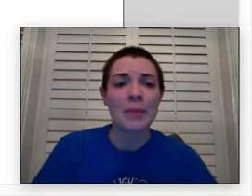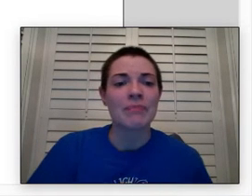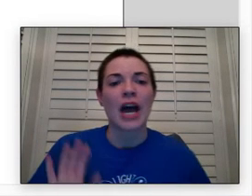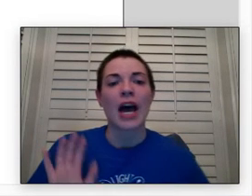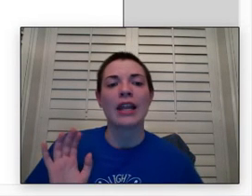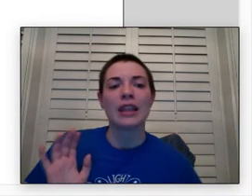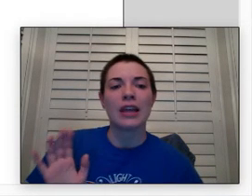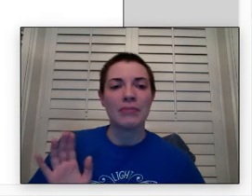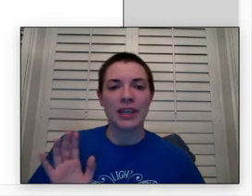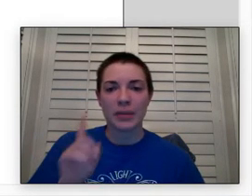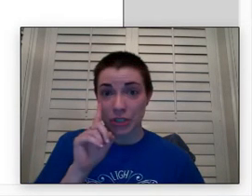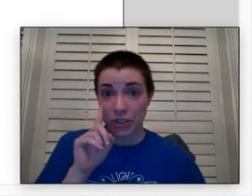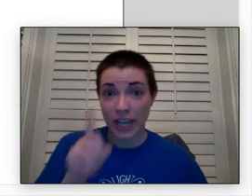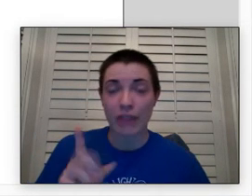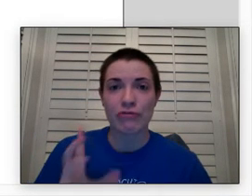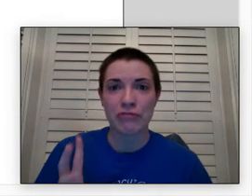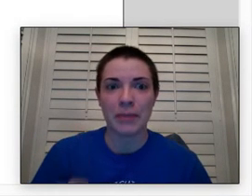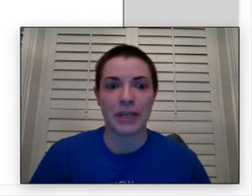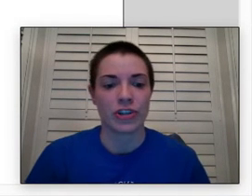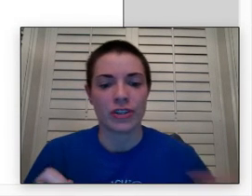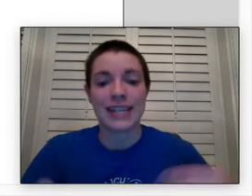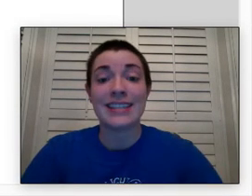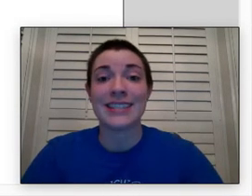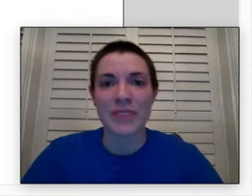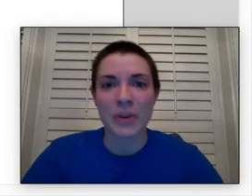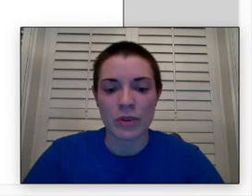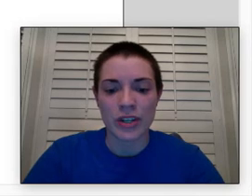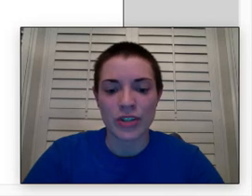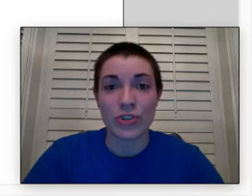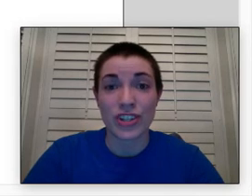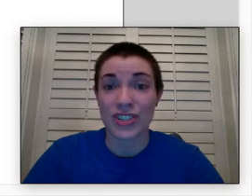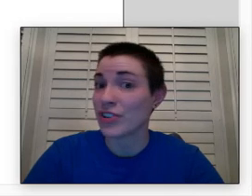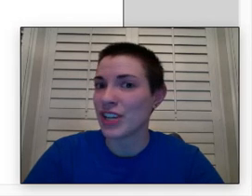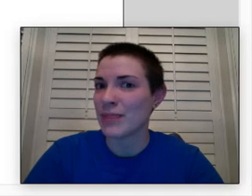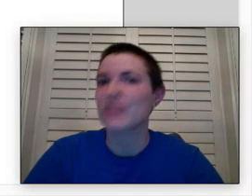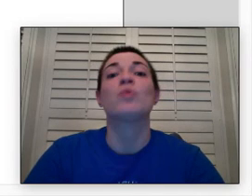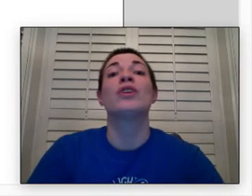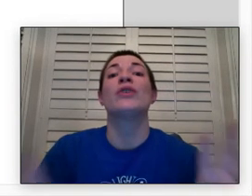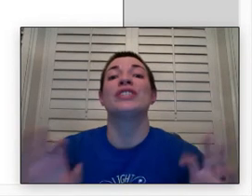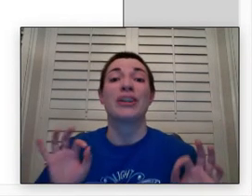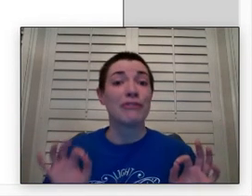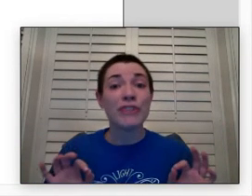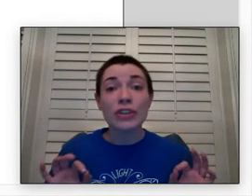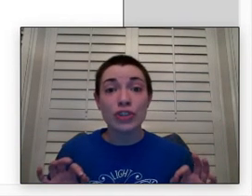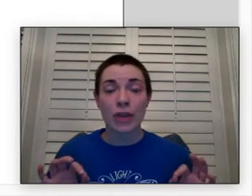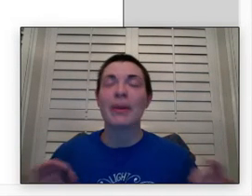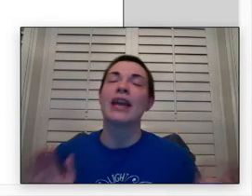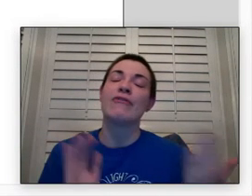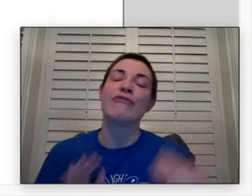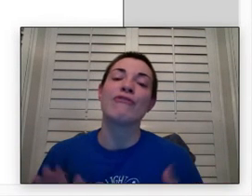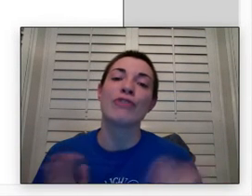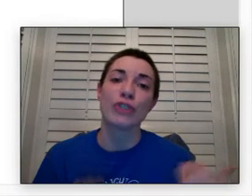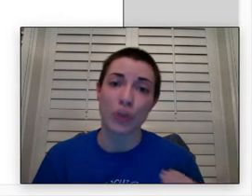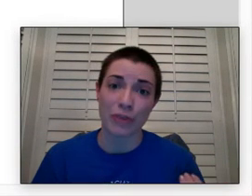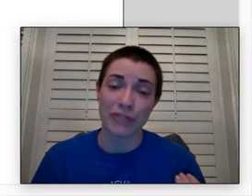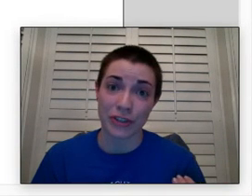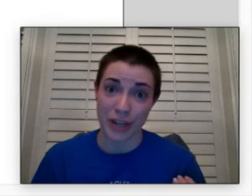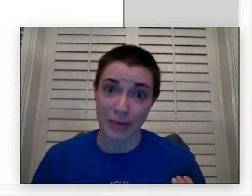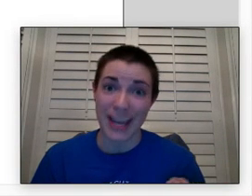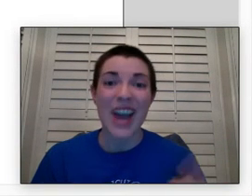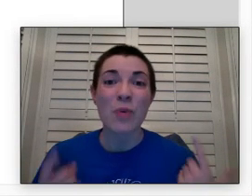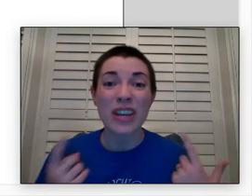butterfly. I love being able to look at real pictures. And something we're going to do during circle time is we're going to take a field trip, a virtual